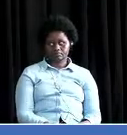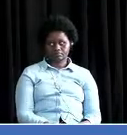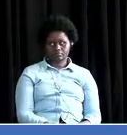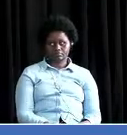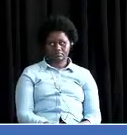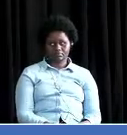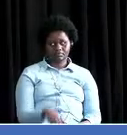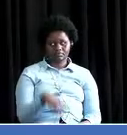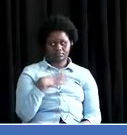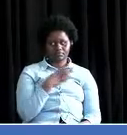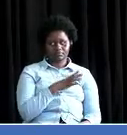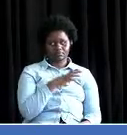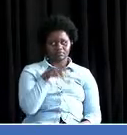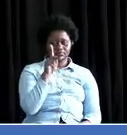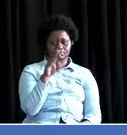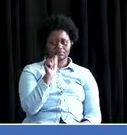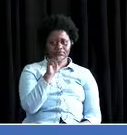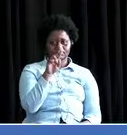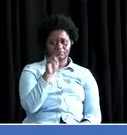Councillor Kaunda.